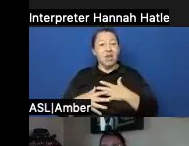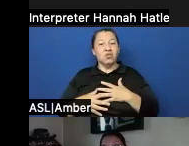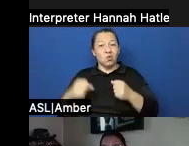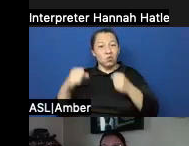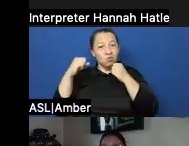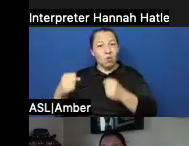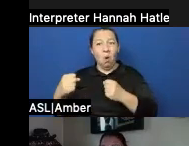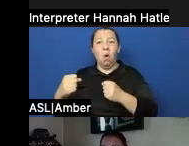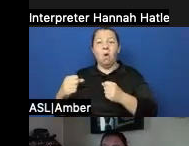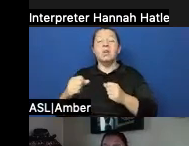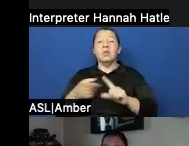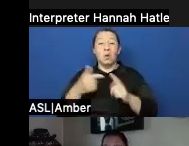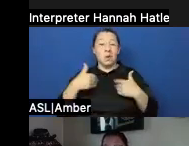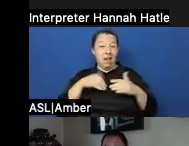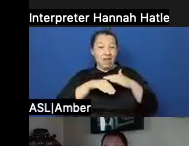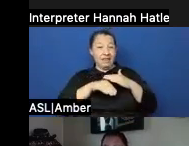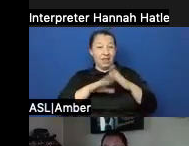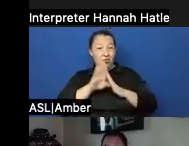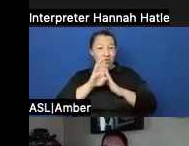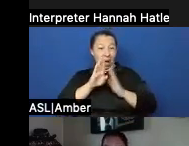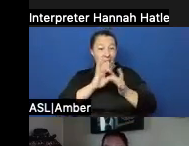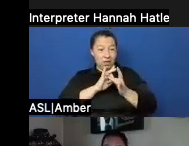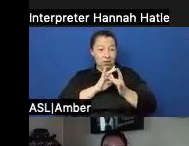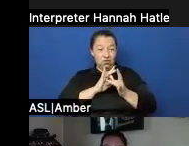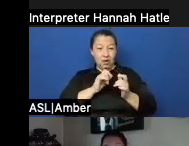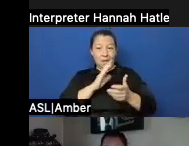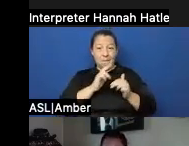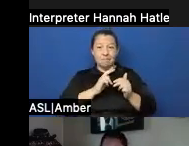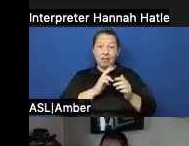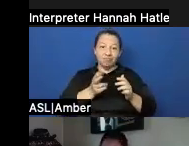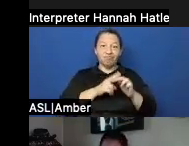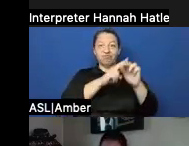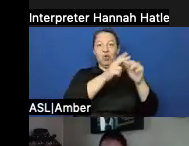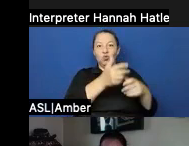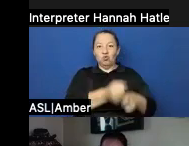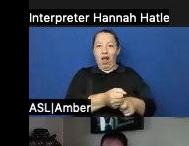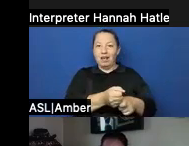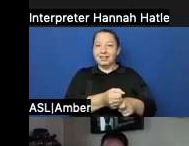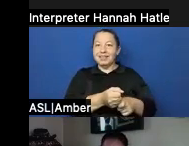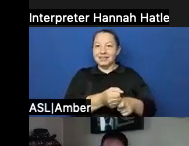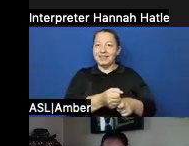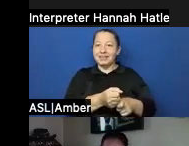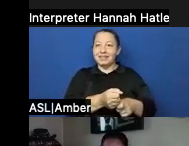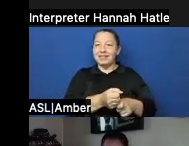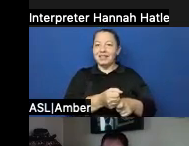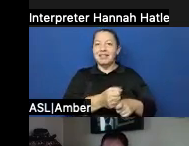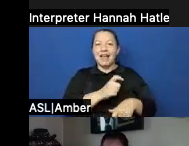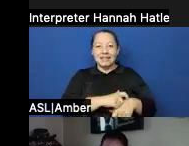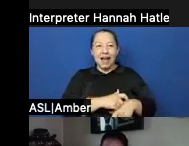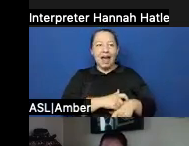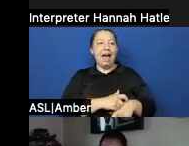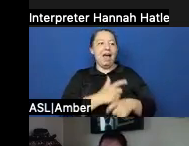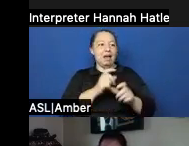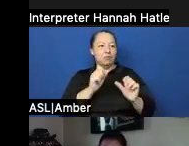access to develop that relationship and building trust and time built relationship building, we have to